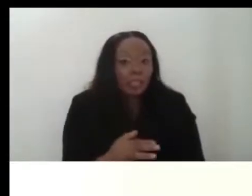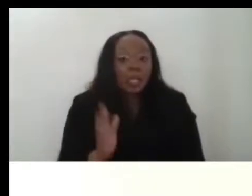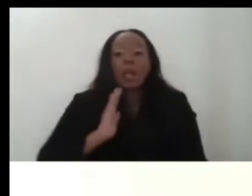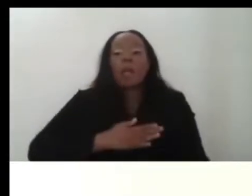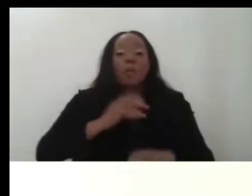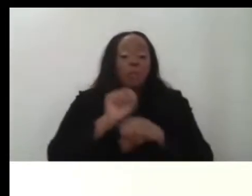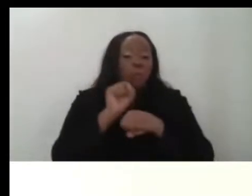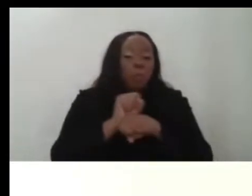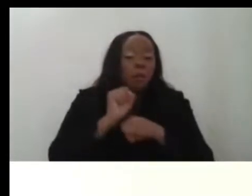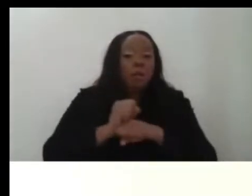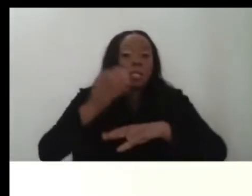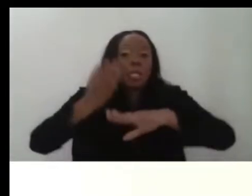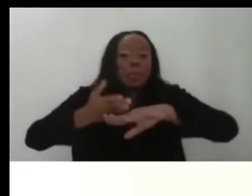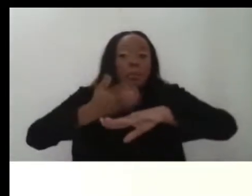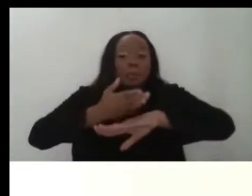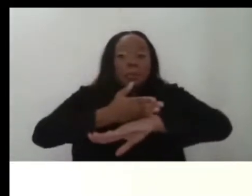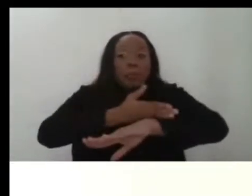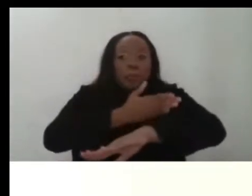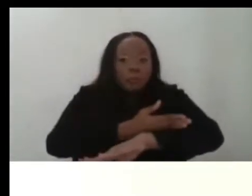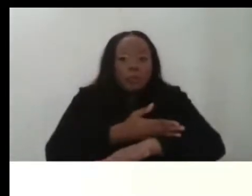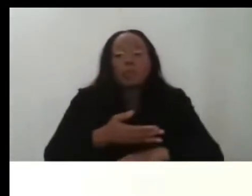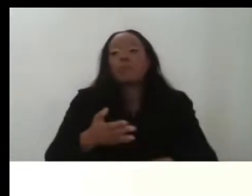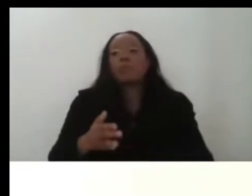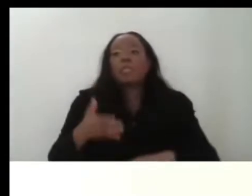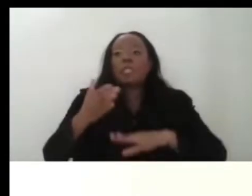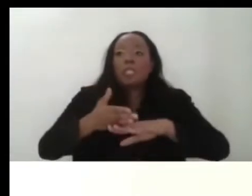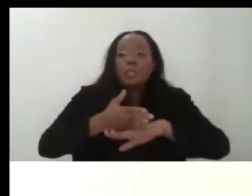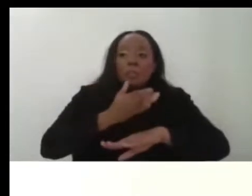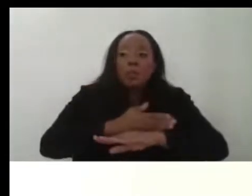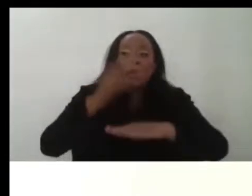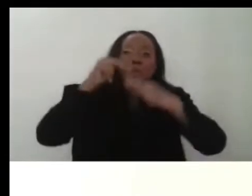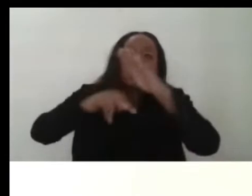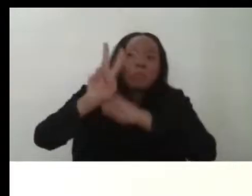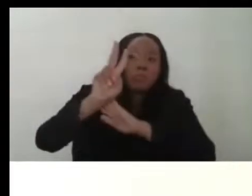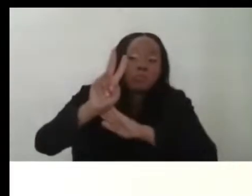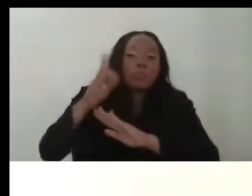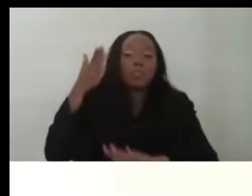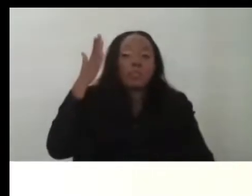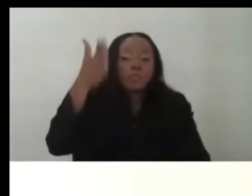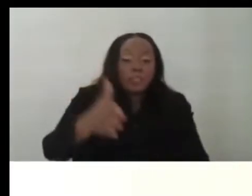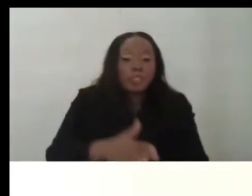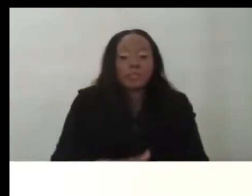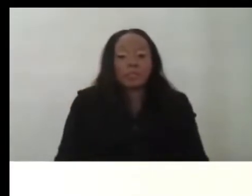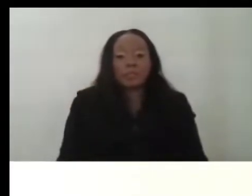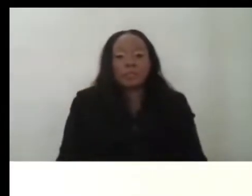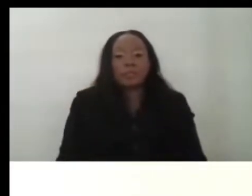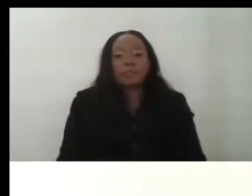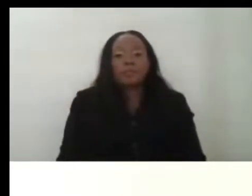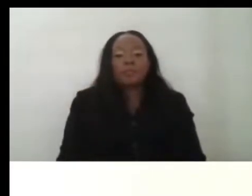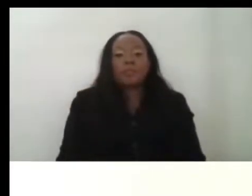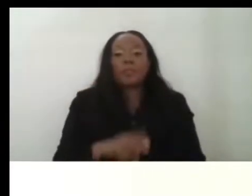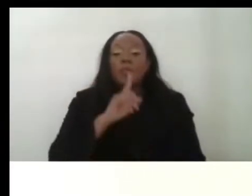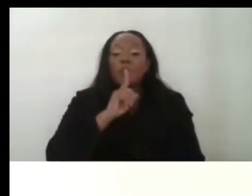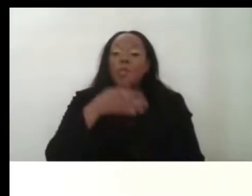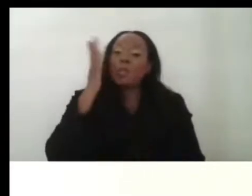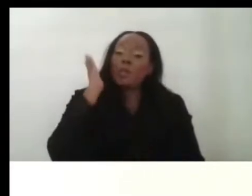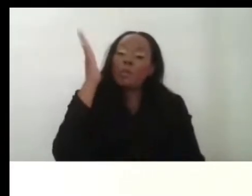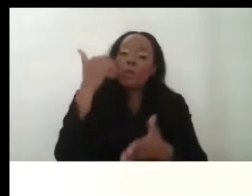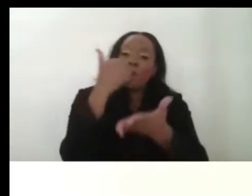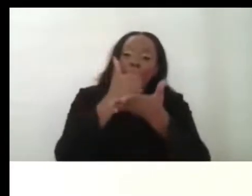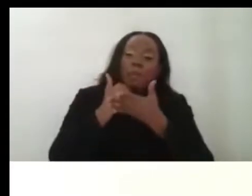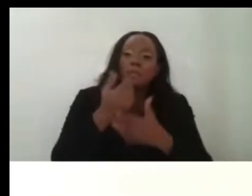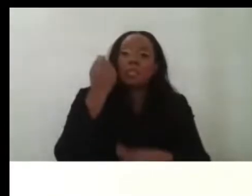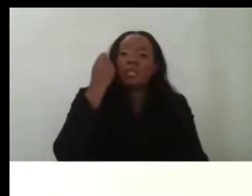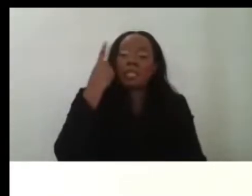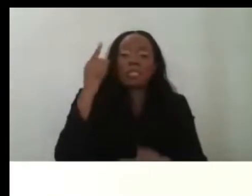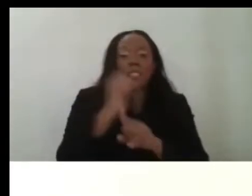improve our prediction into the future, what impacts we may be looking at, because it helps us to understand the gravity of the situation